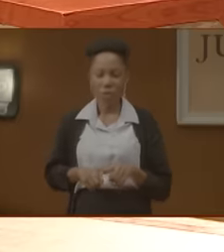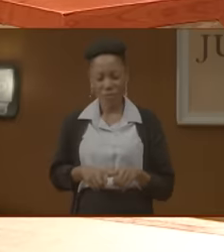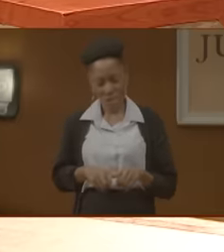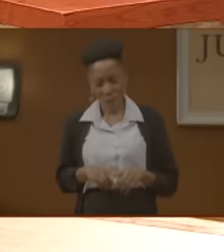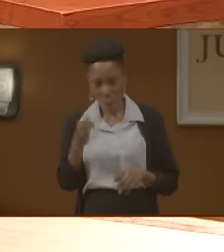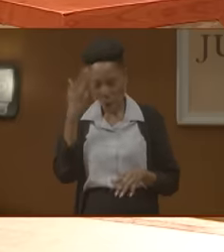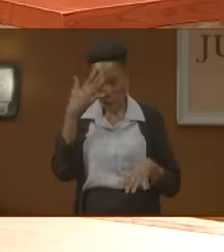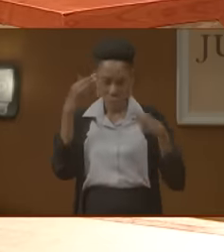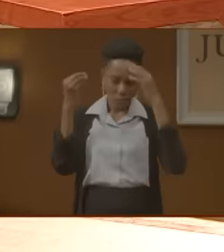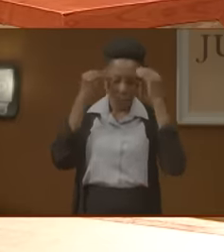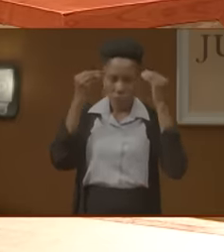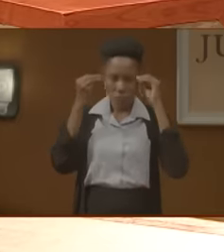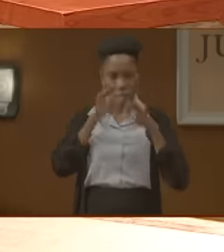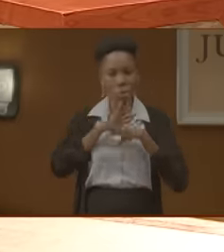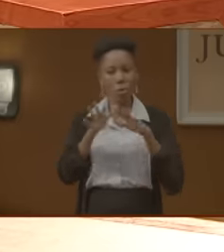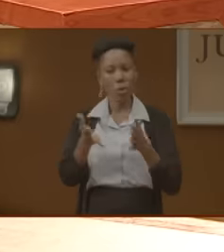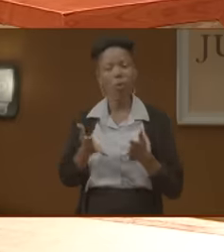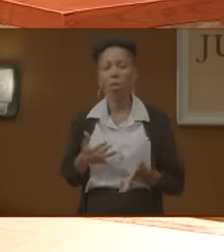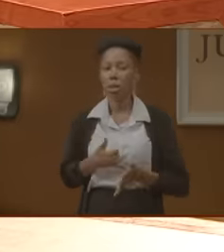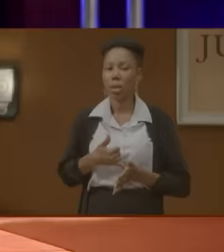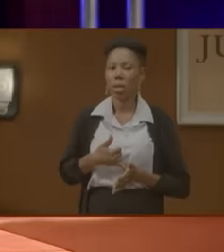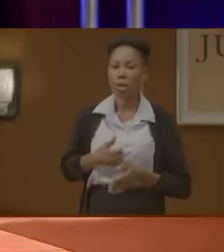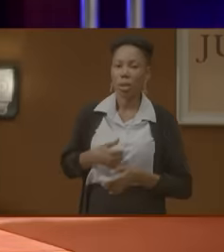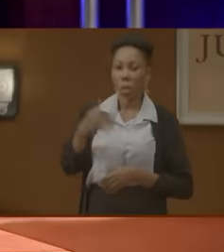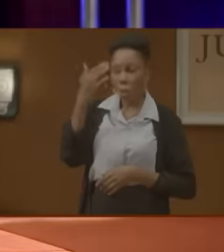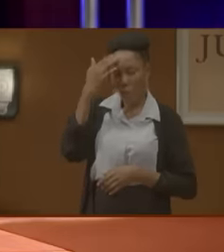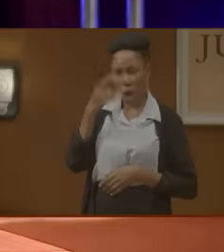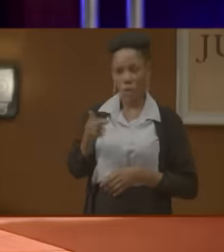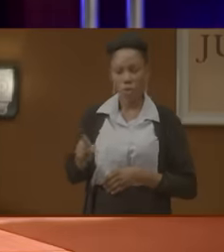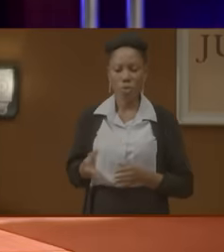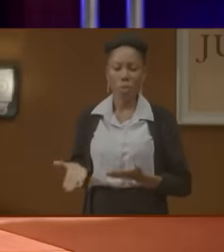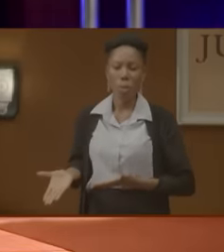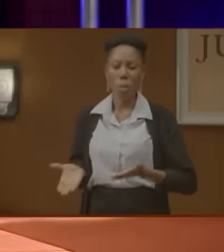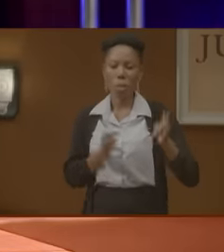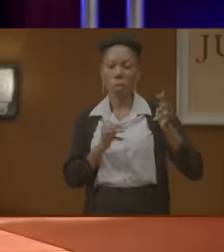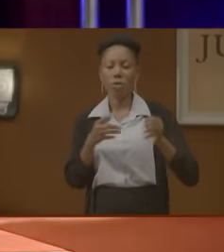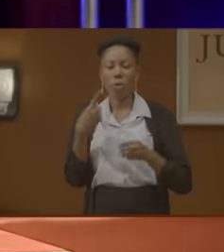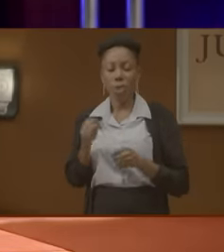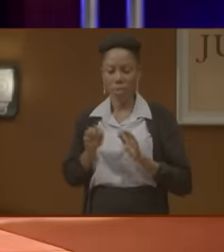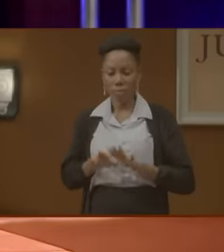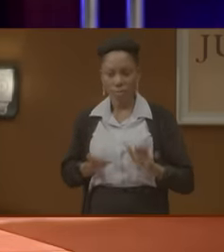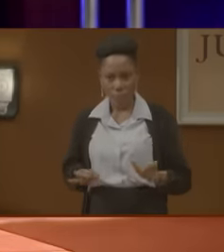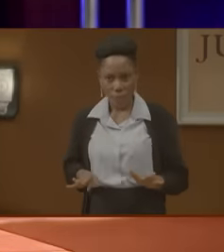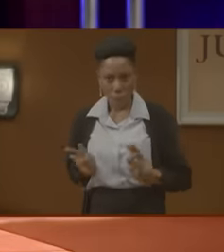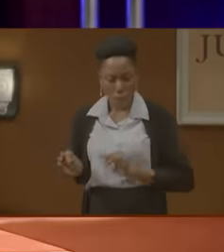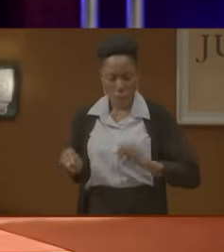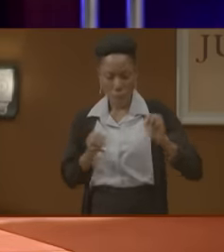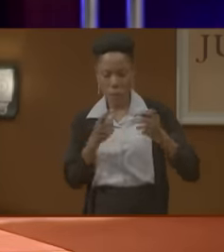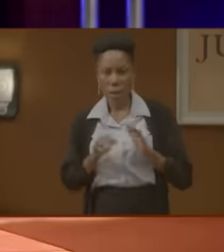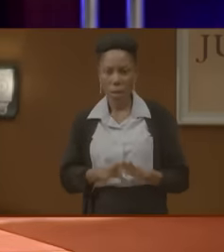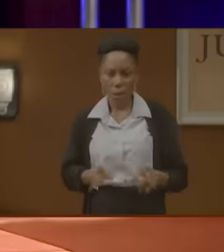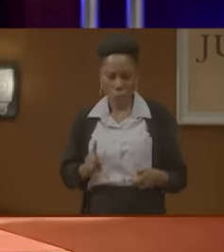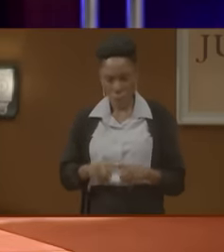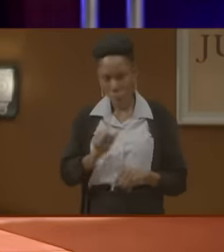again. Whatever you want to do, you do. Now, in the first place, you took this kid to where you chose to. Because before